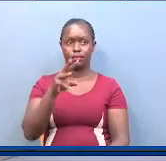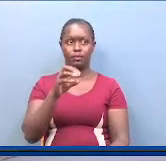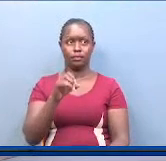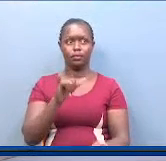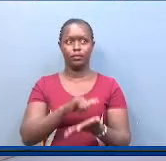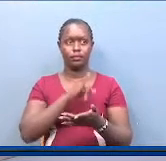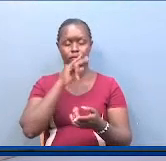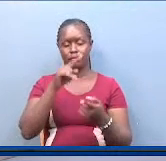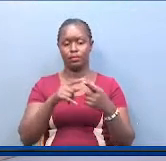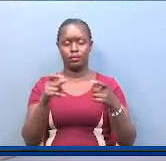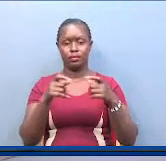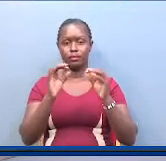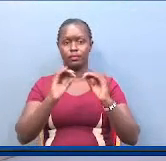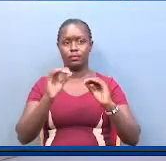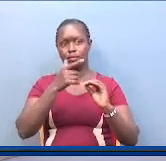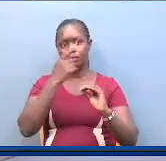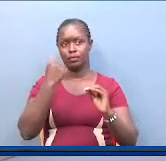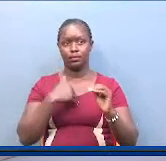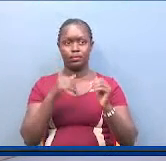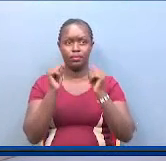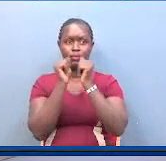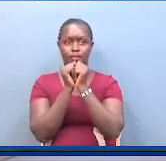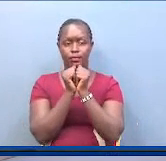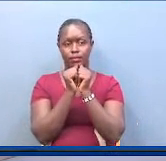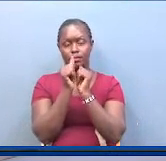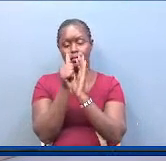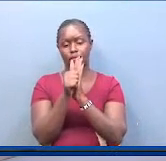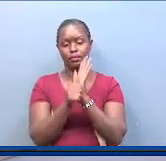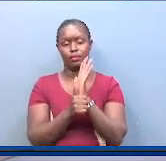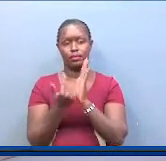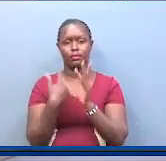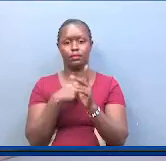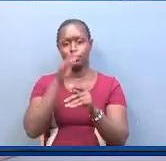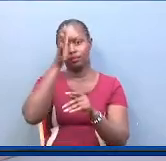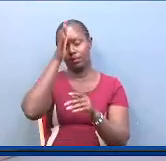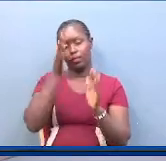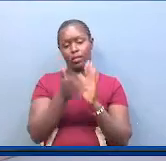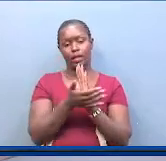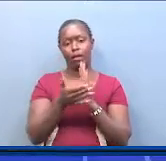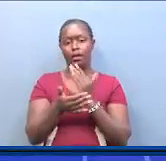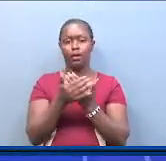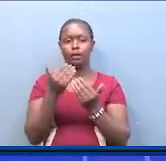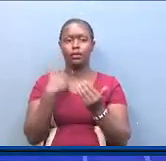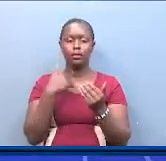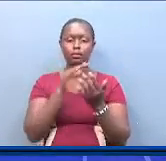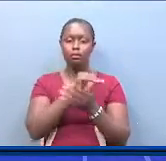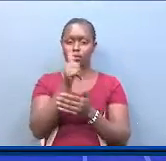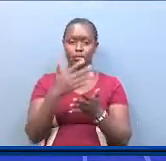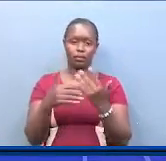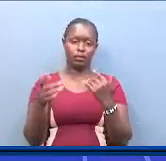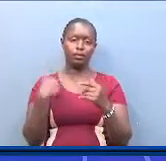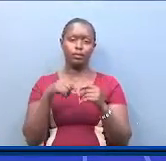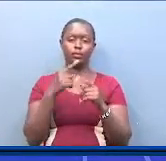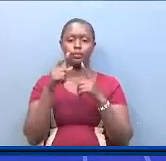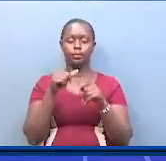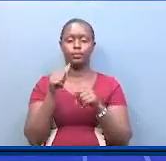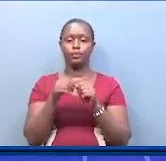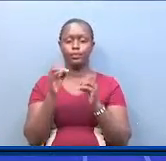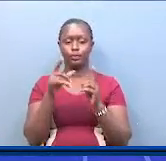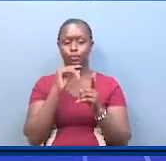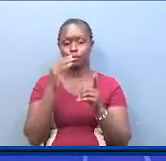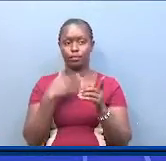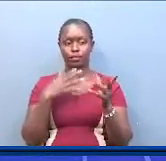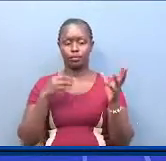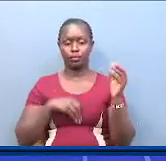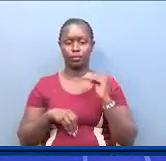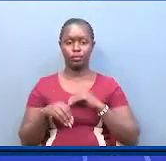that on? Is not a card, because they have 10 points, the agenda. Uh-huh. We have Babakia, we have many other things they're talking about. And if we don't have corruption